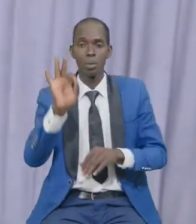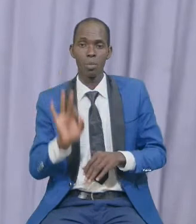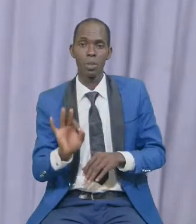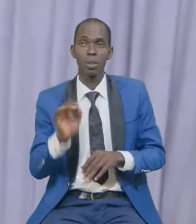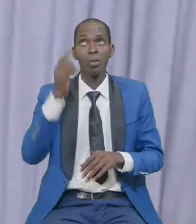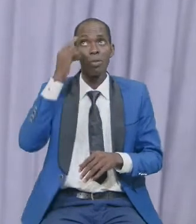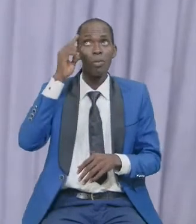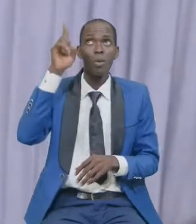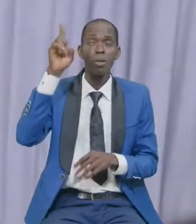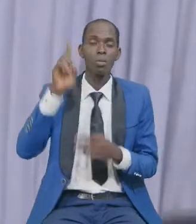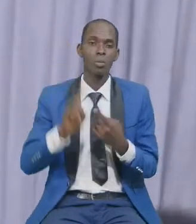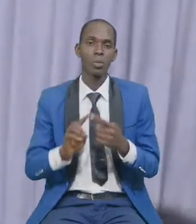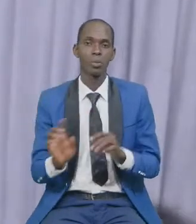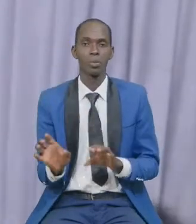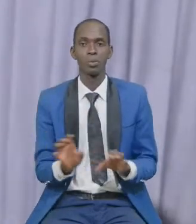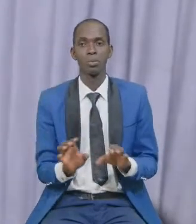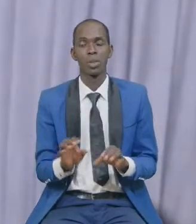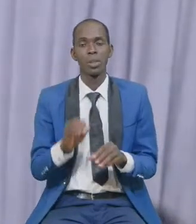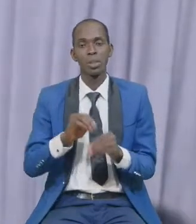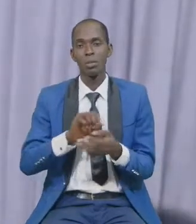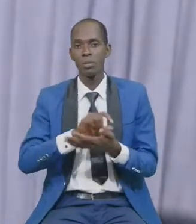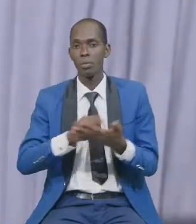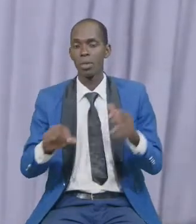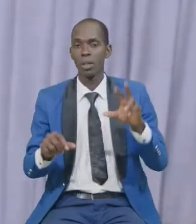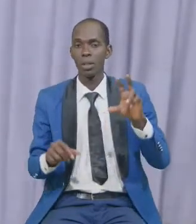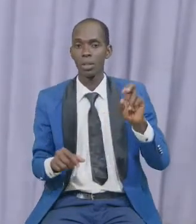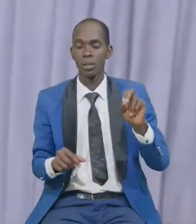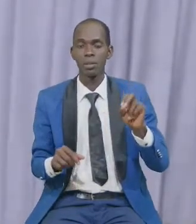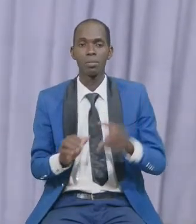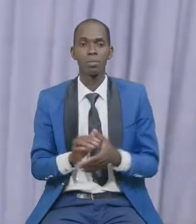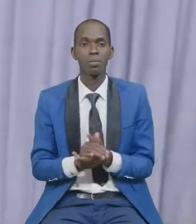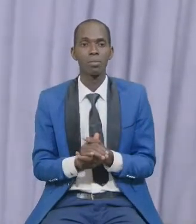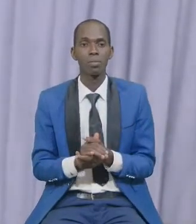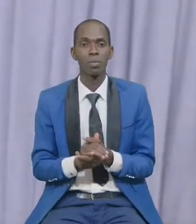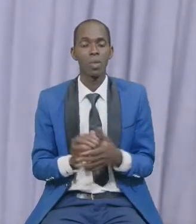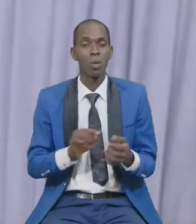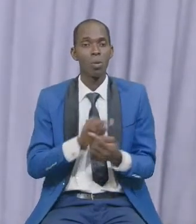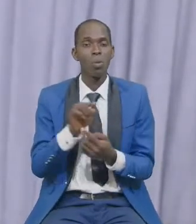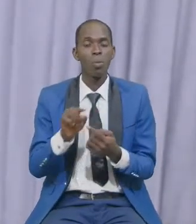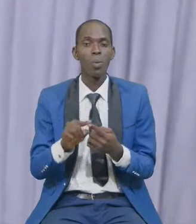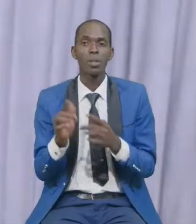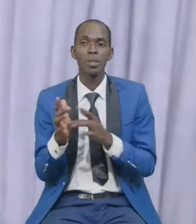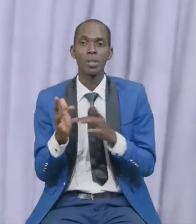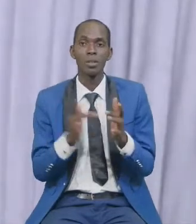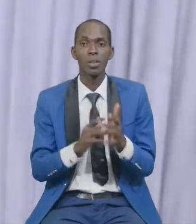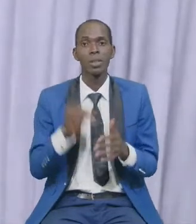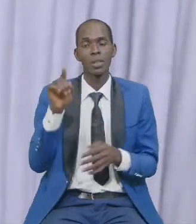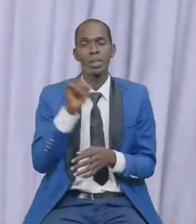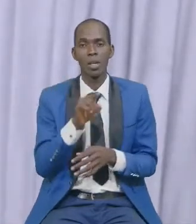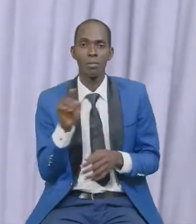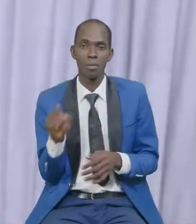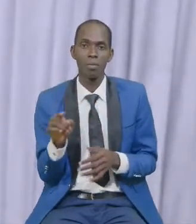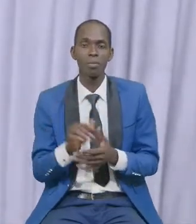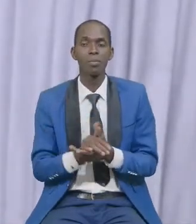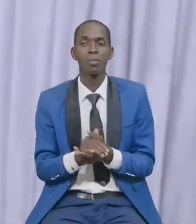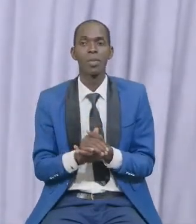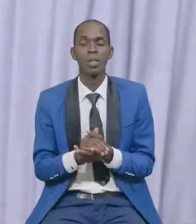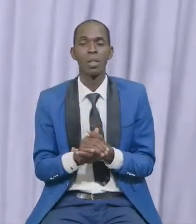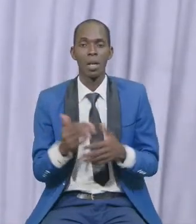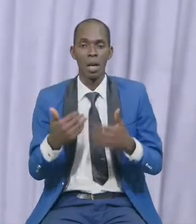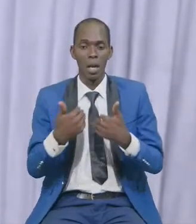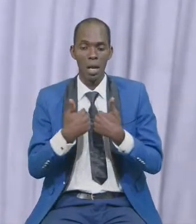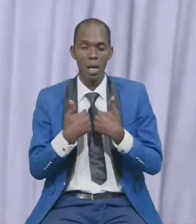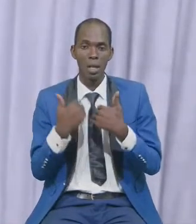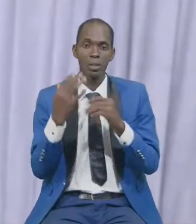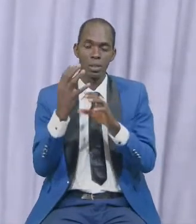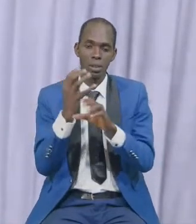for him to do. In verse 30, when Jesus therefore had received